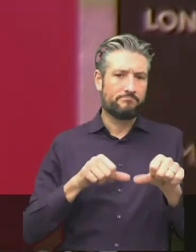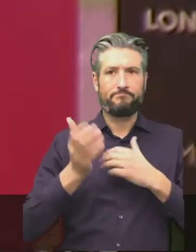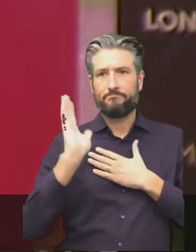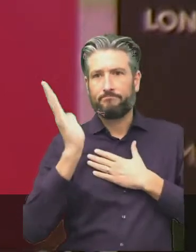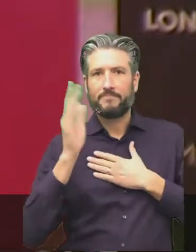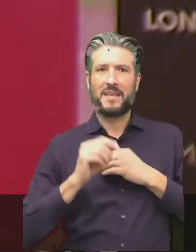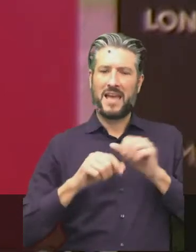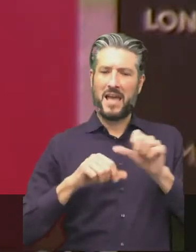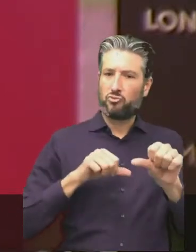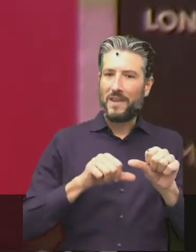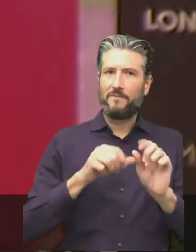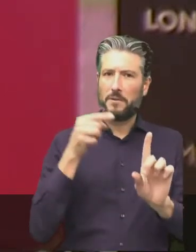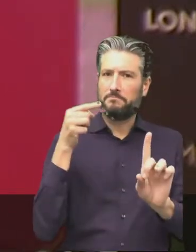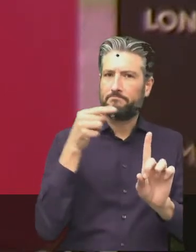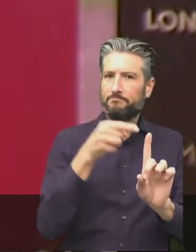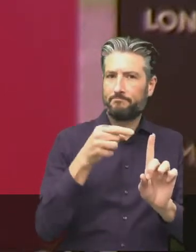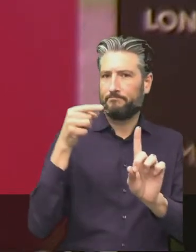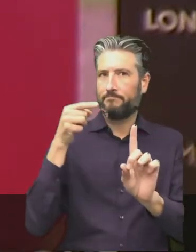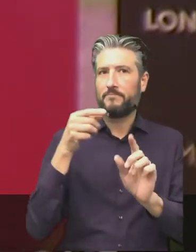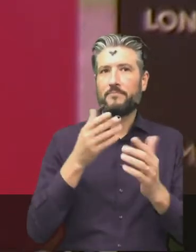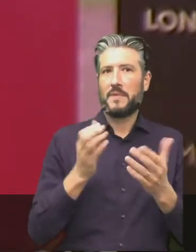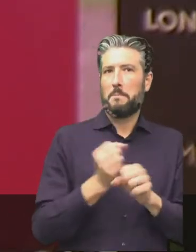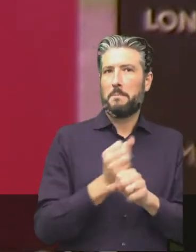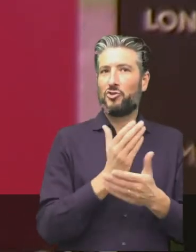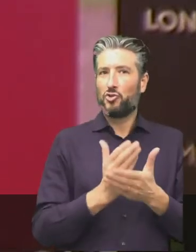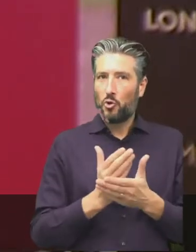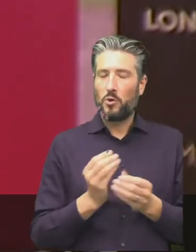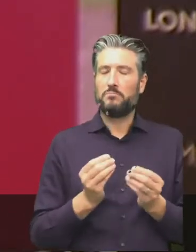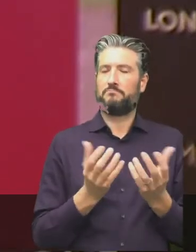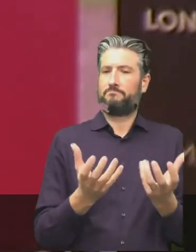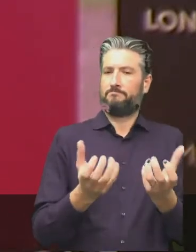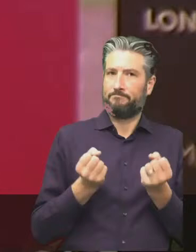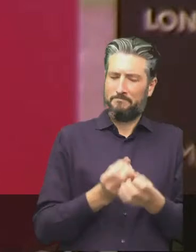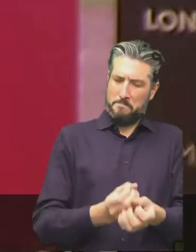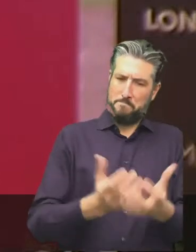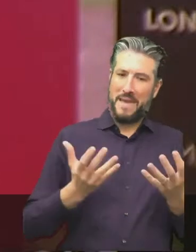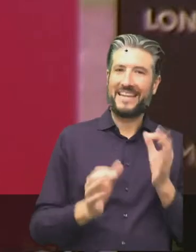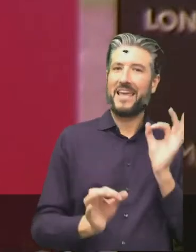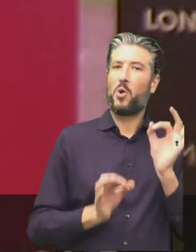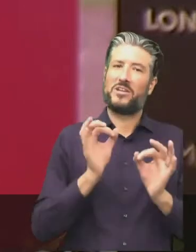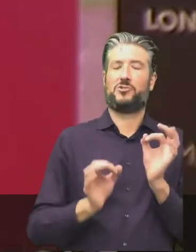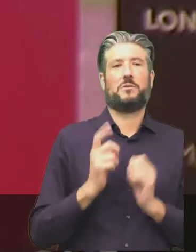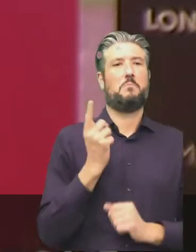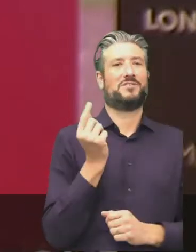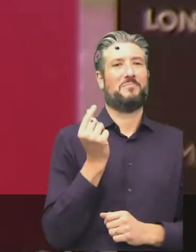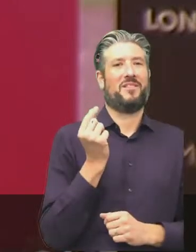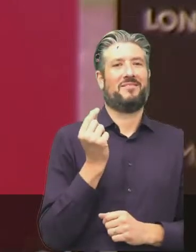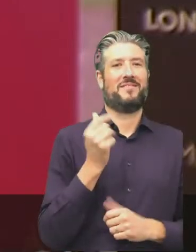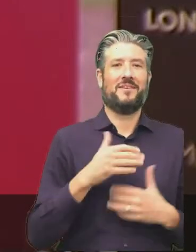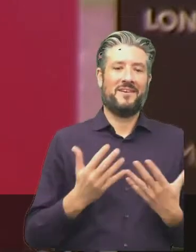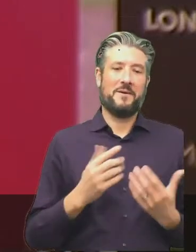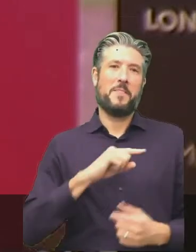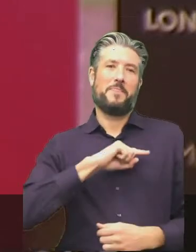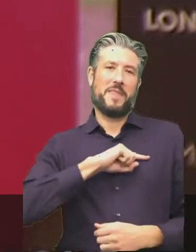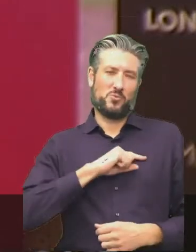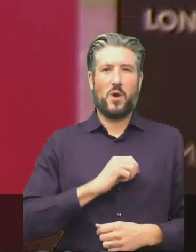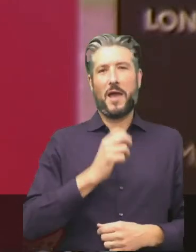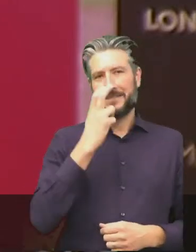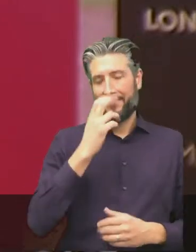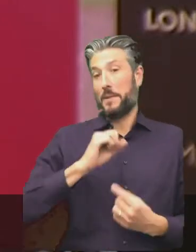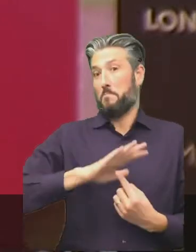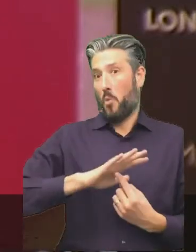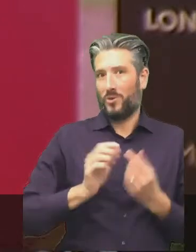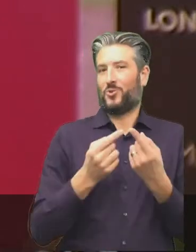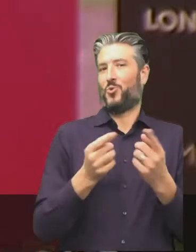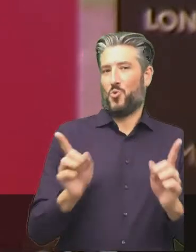fit as many questions as we can, which is the purpose of this whole event tonight. Most importantly,